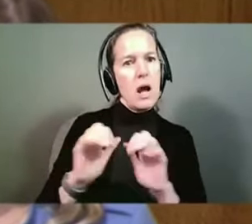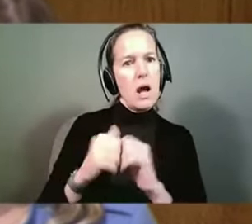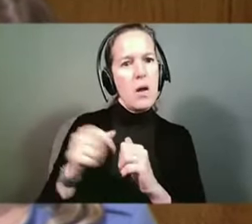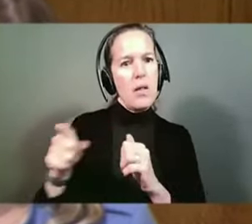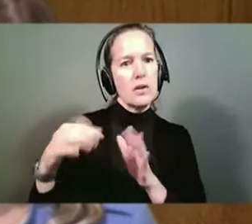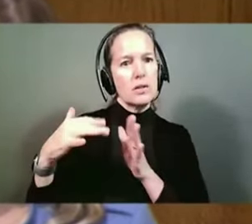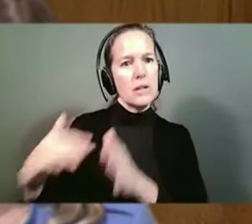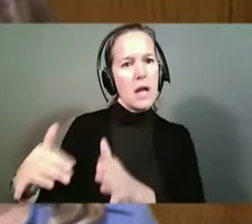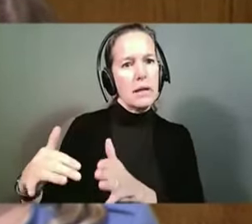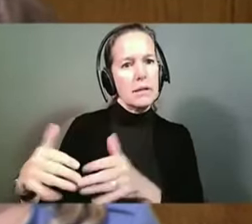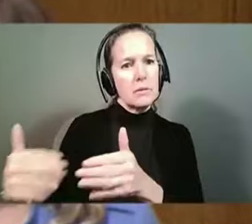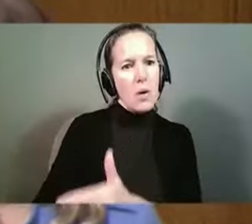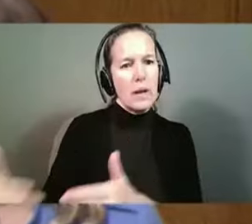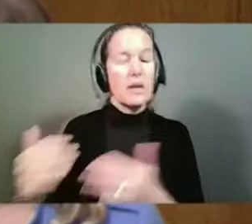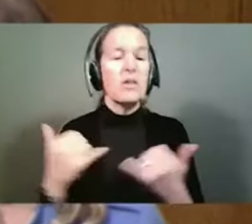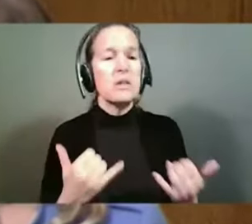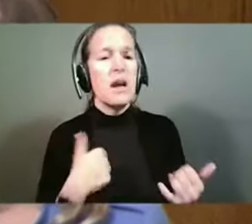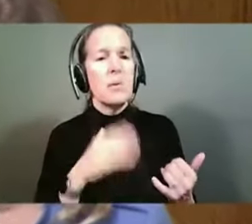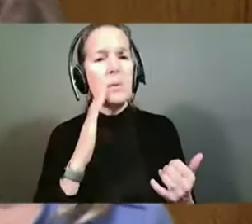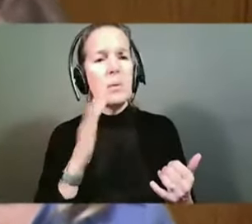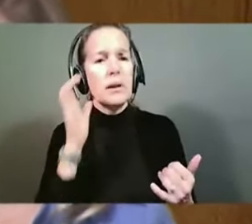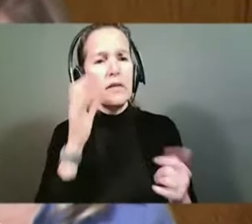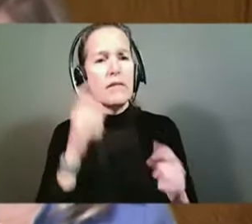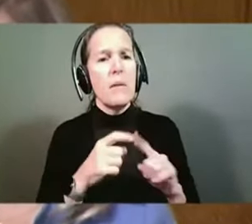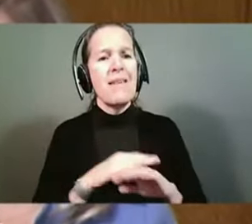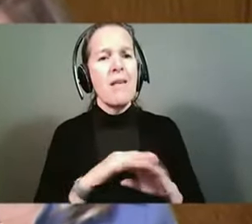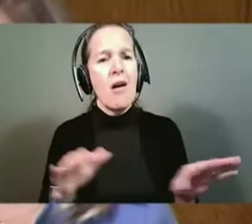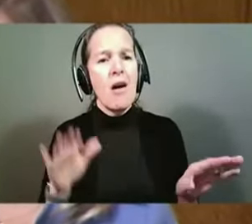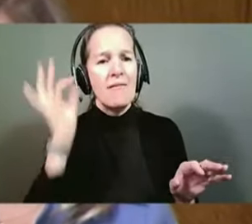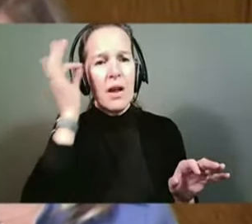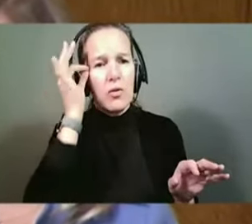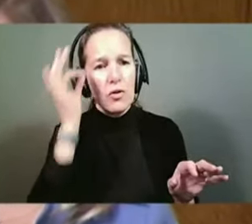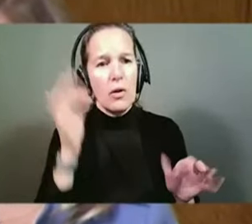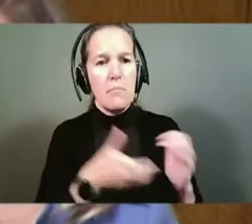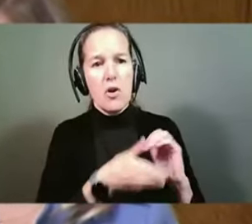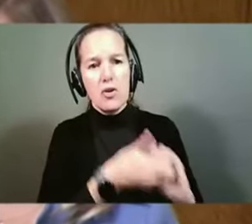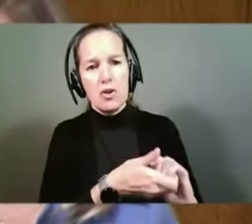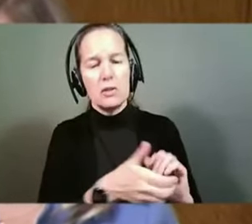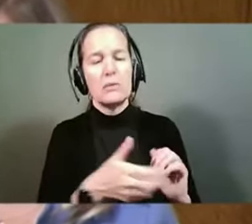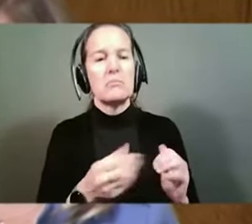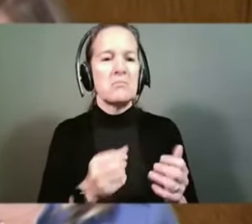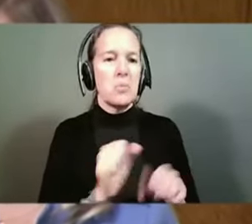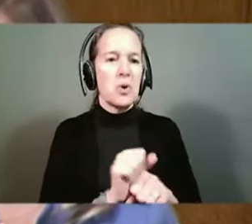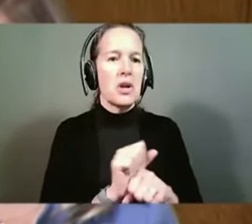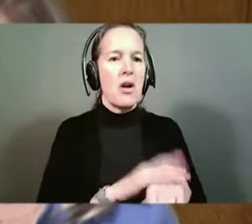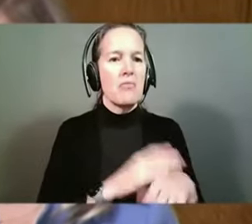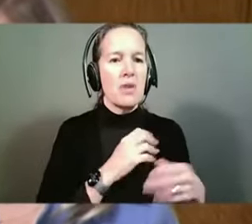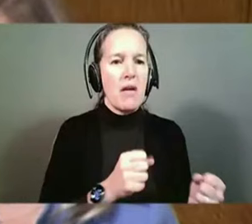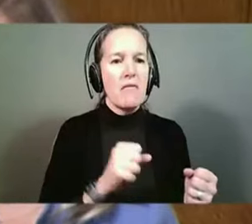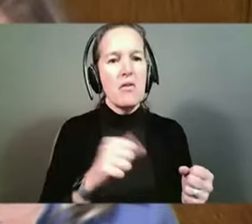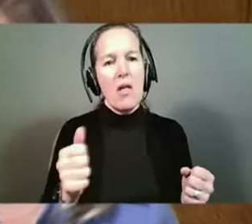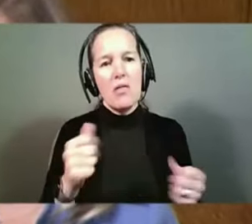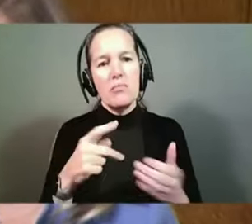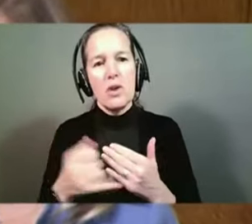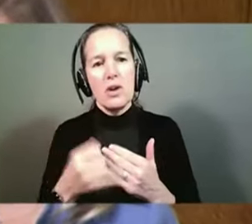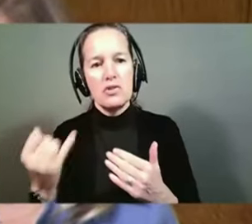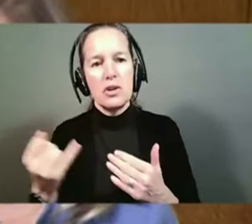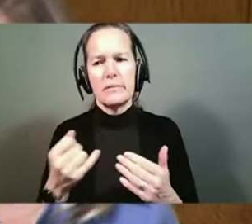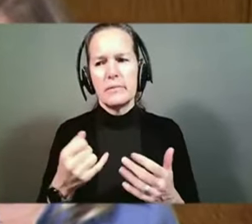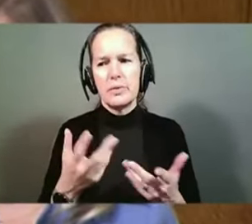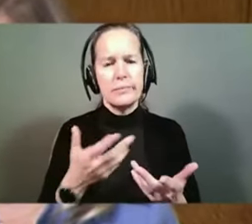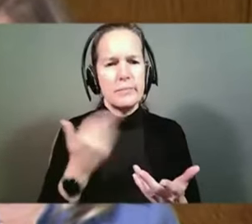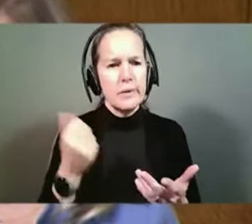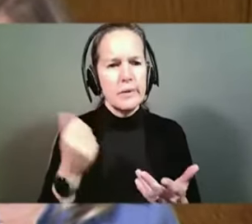of our non-federal partners working on RECOVER and other HHS-funded projects to better understand how that work